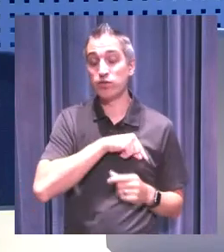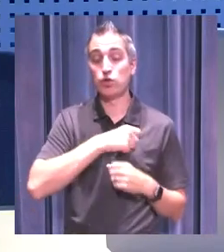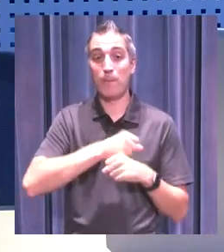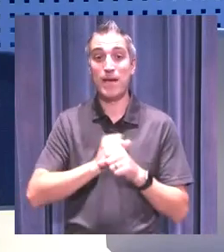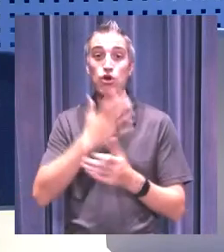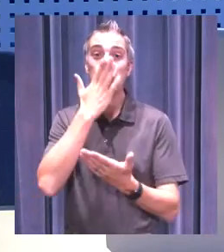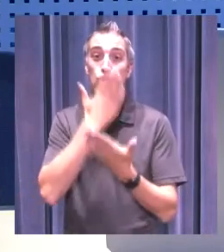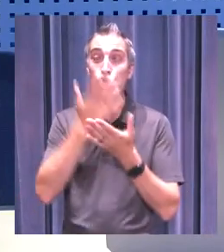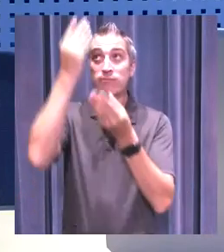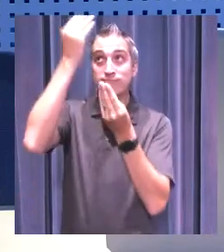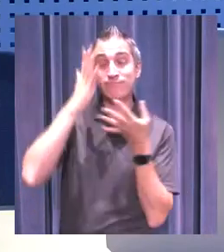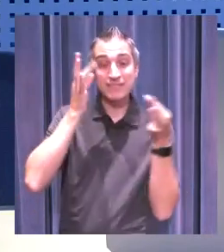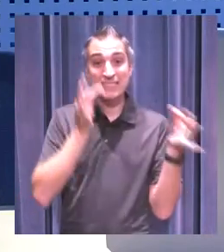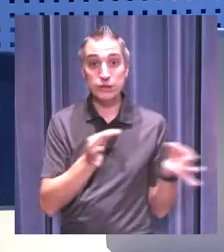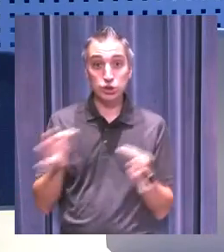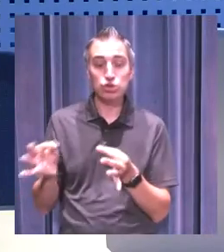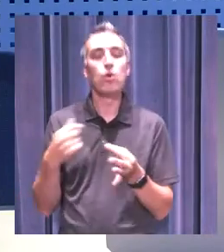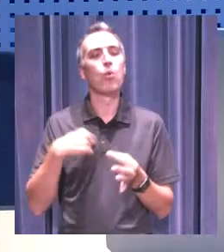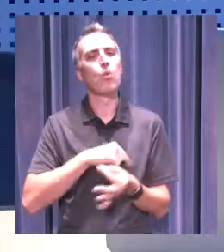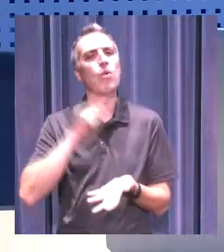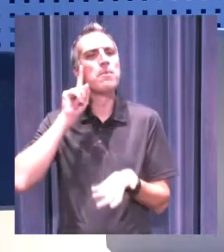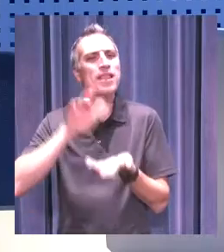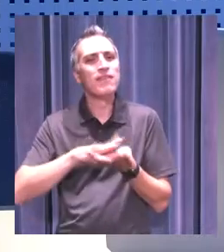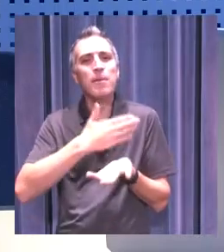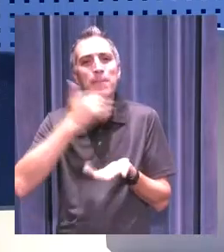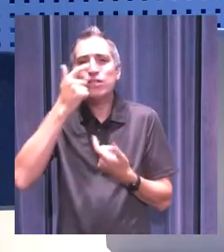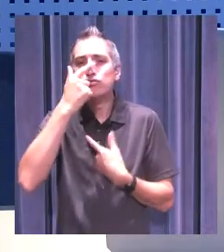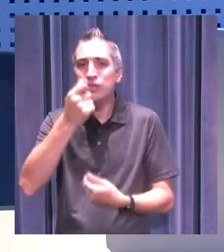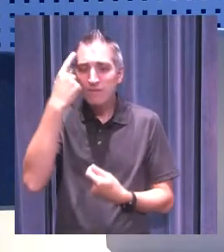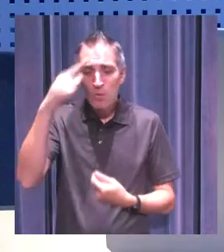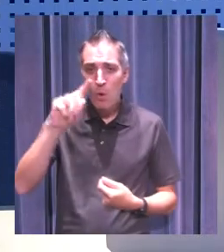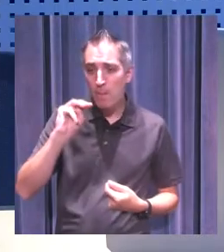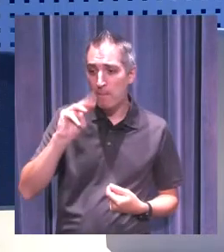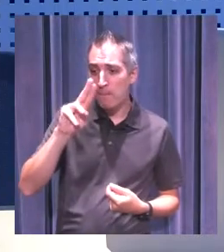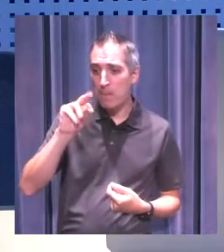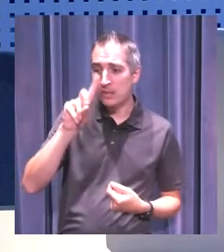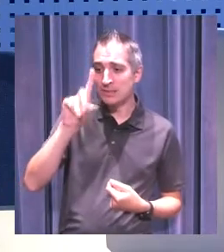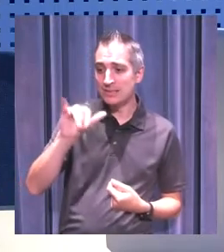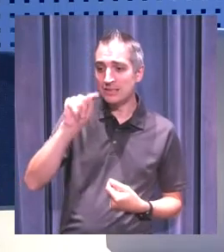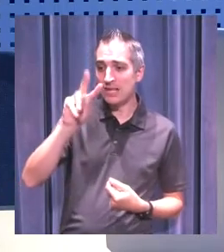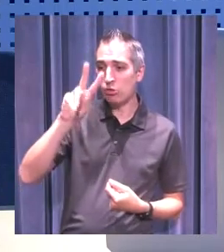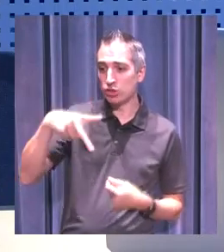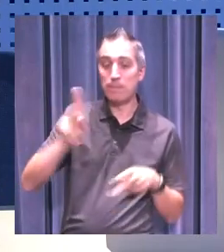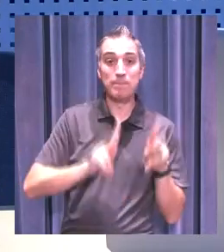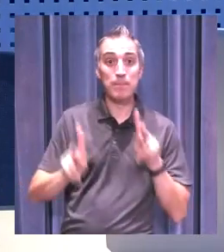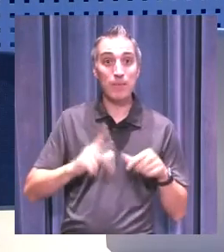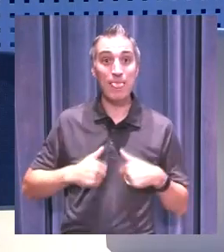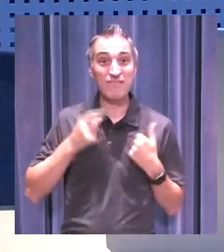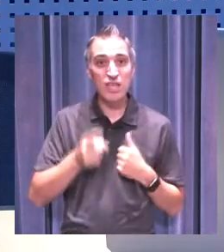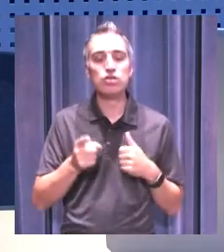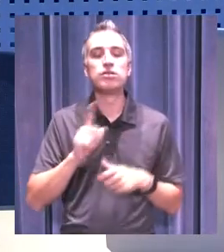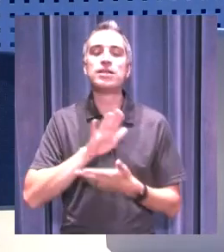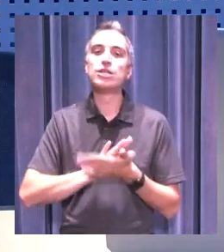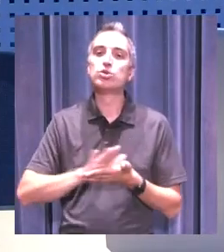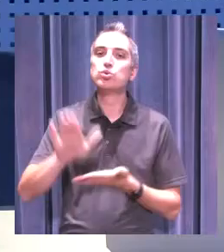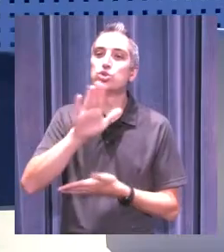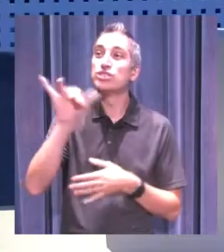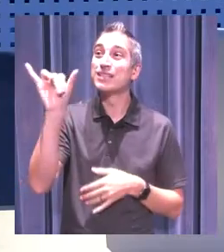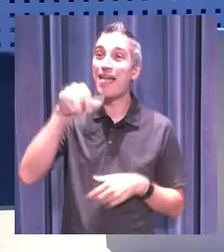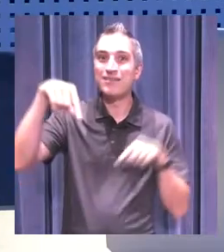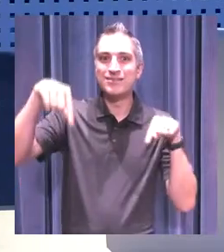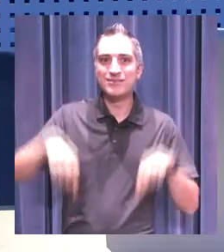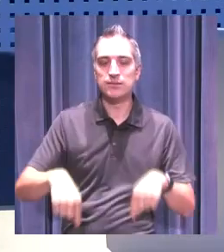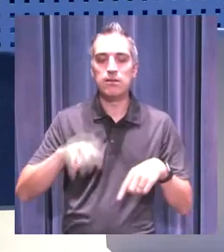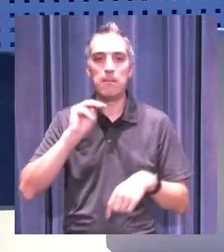decision, we believe that in the best interest of Mundy Township residents, It's for institutions such as Mott Community